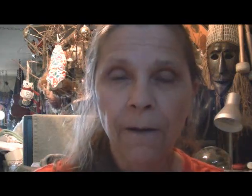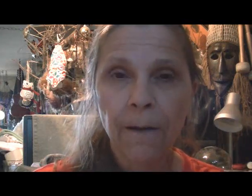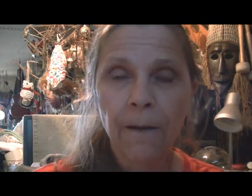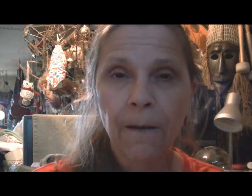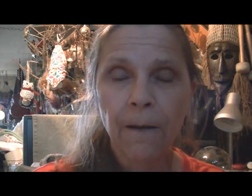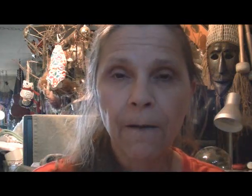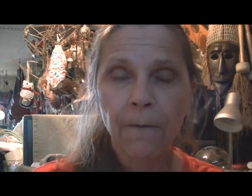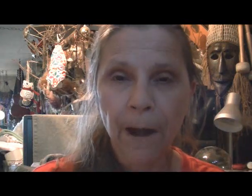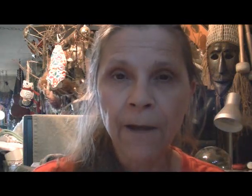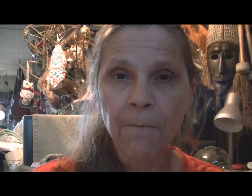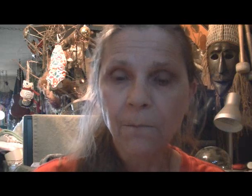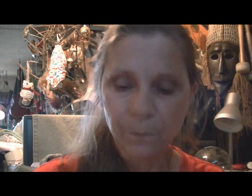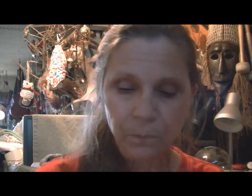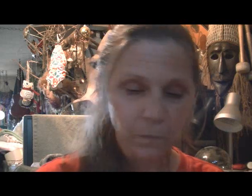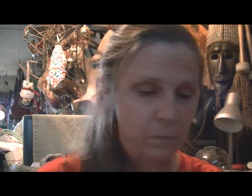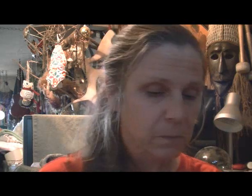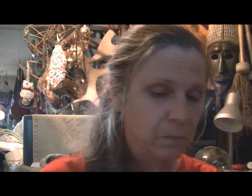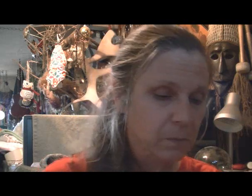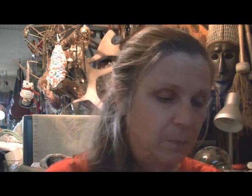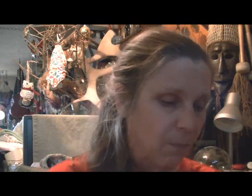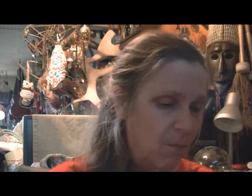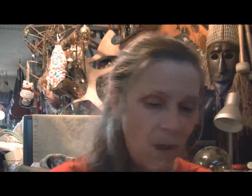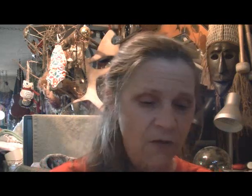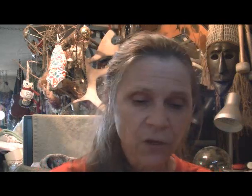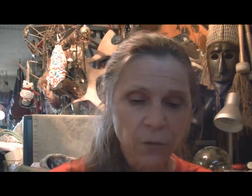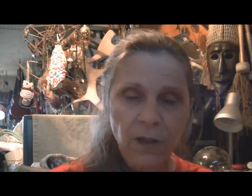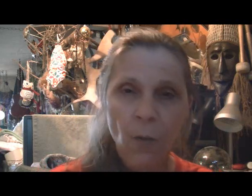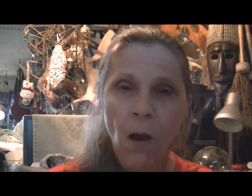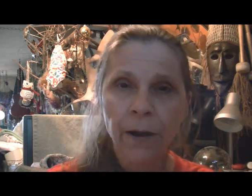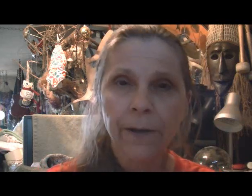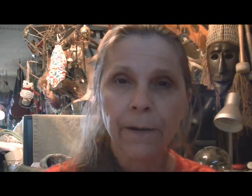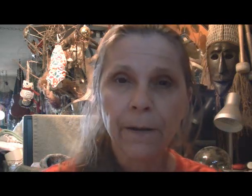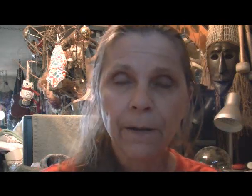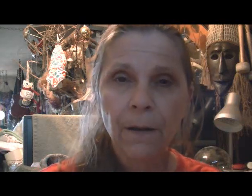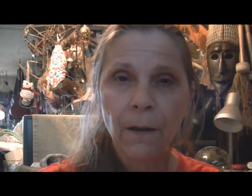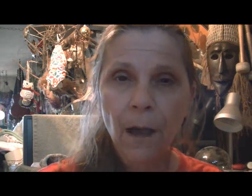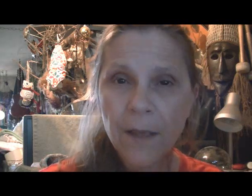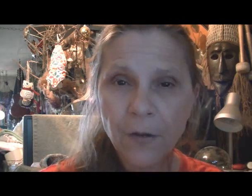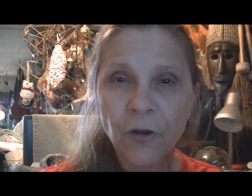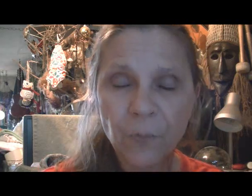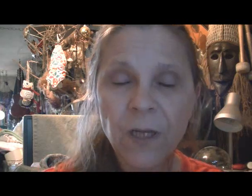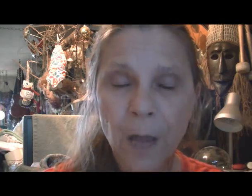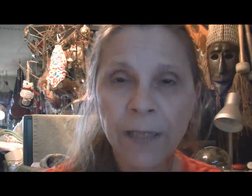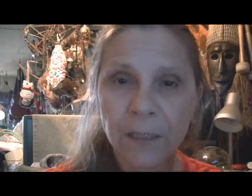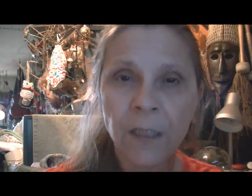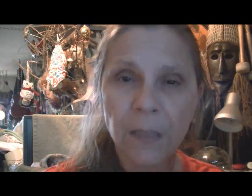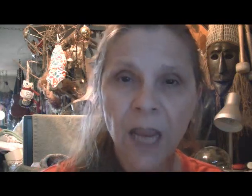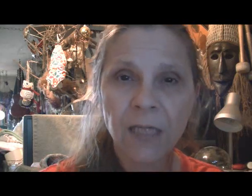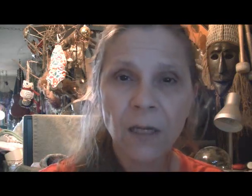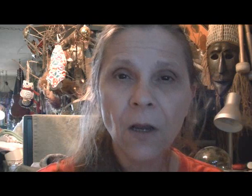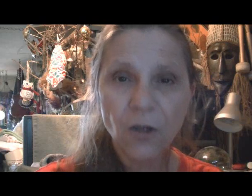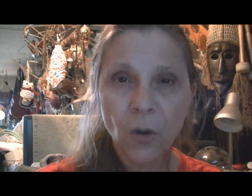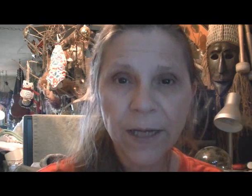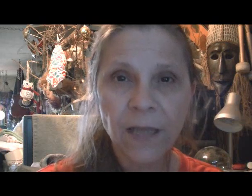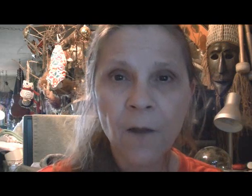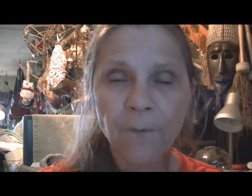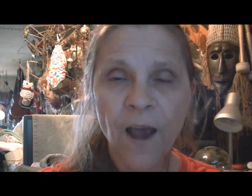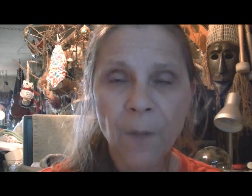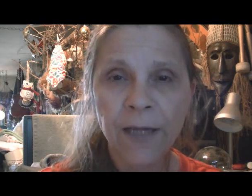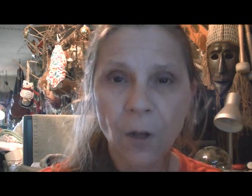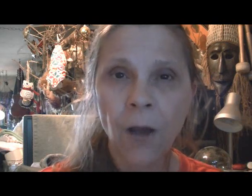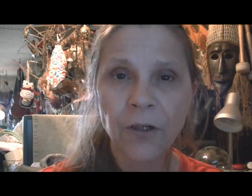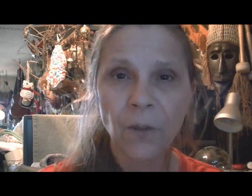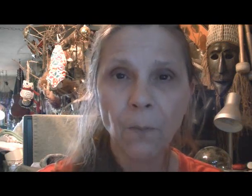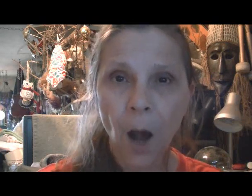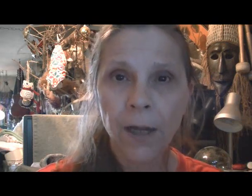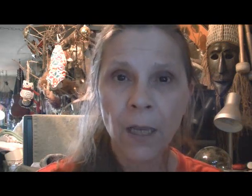are, right? And took what they wanted. And then it took me 19 days to identify